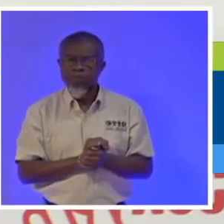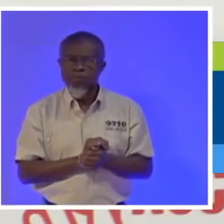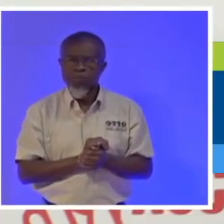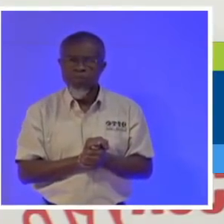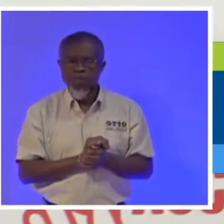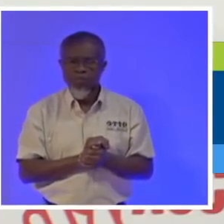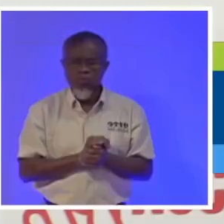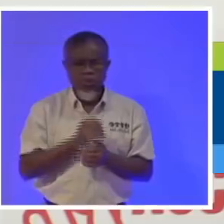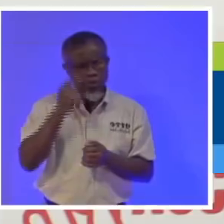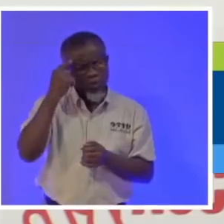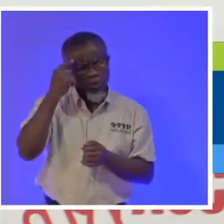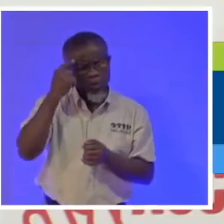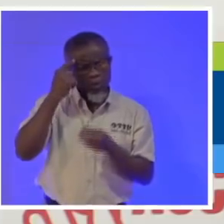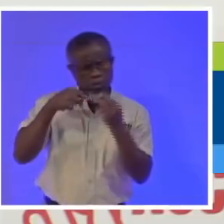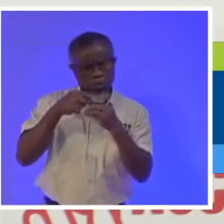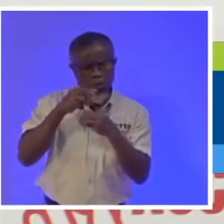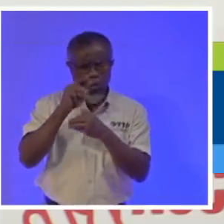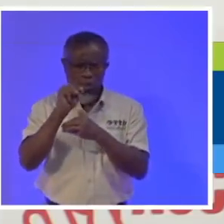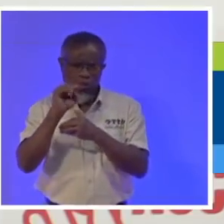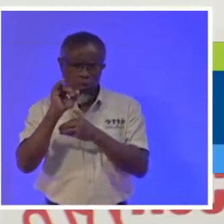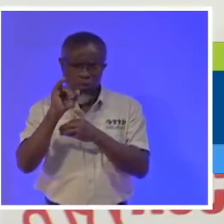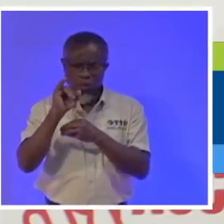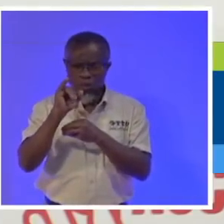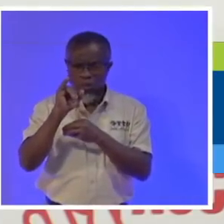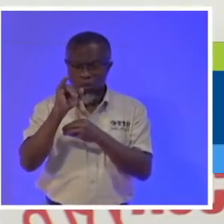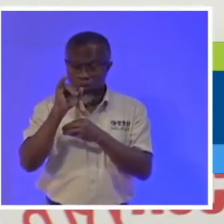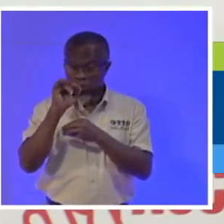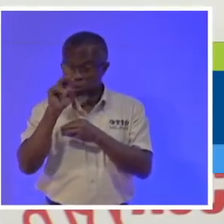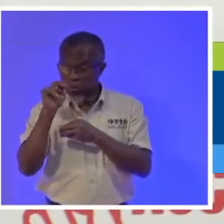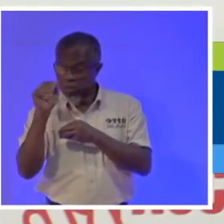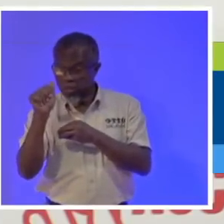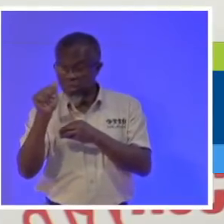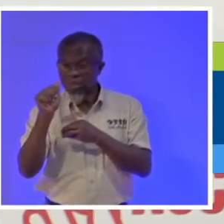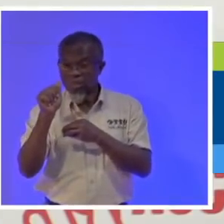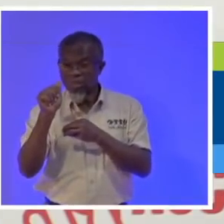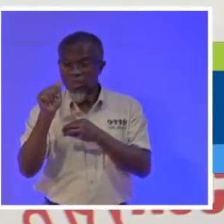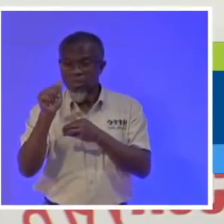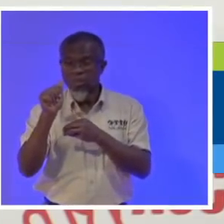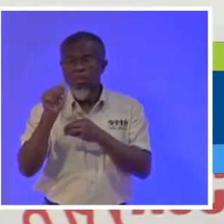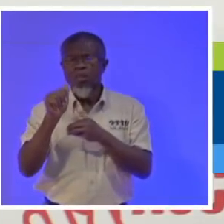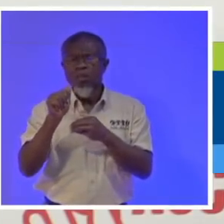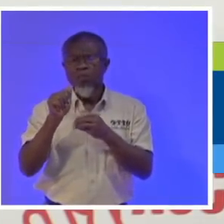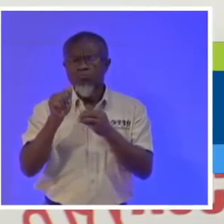that is that whichever kind of vaccine you have, the